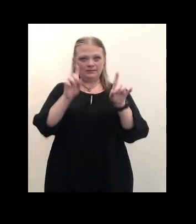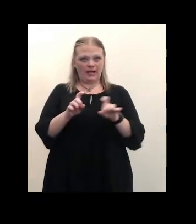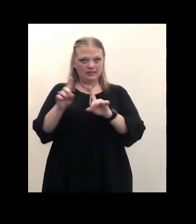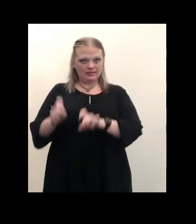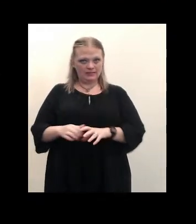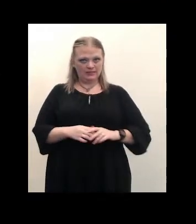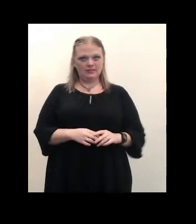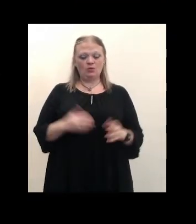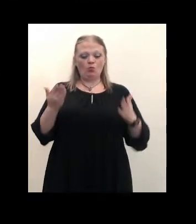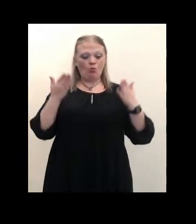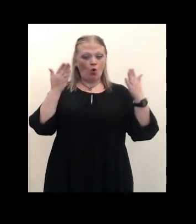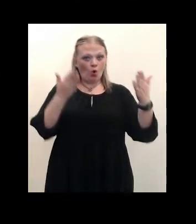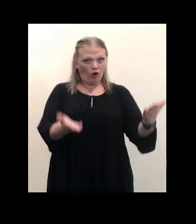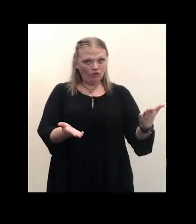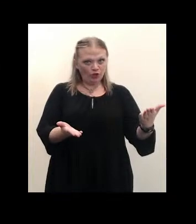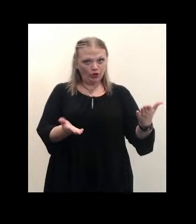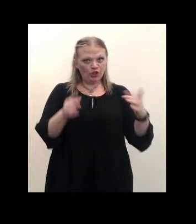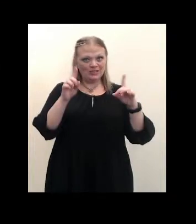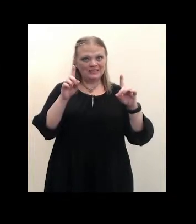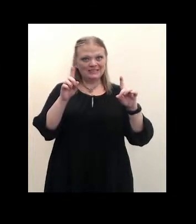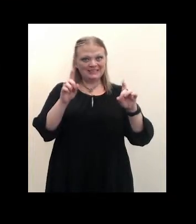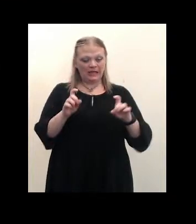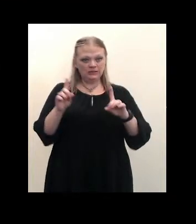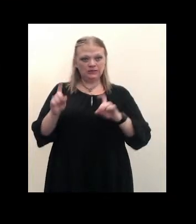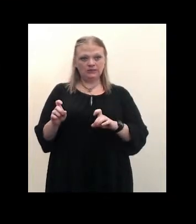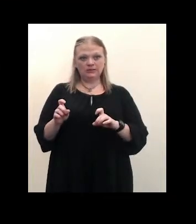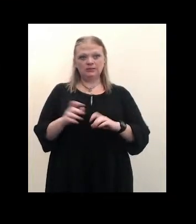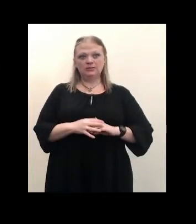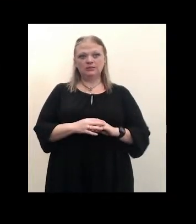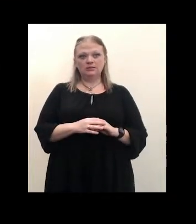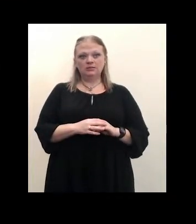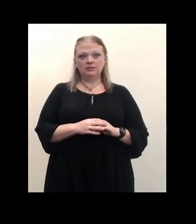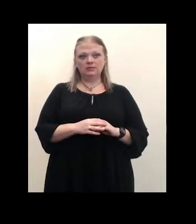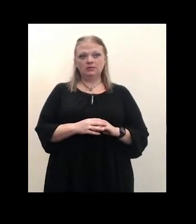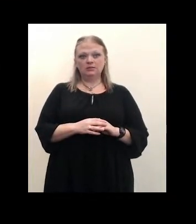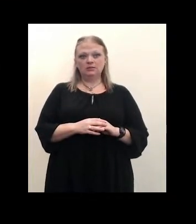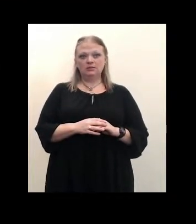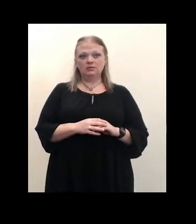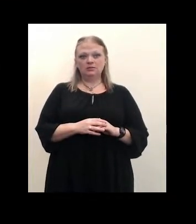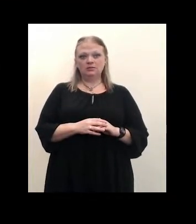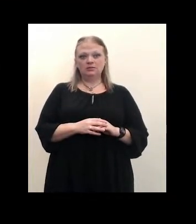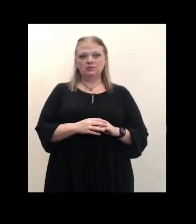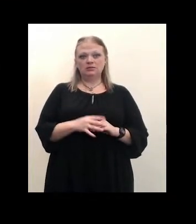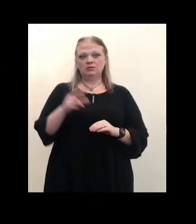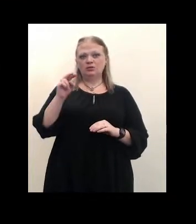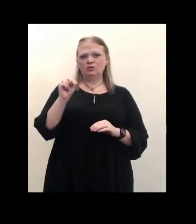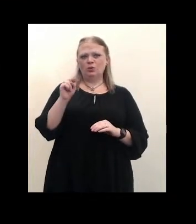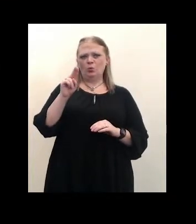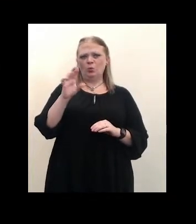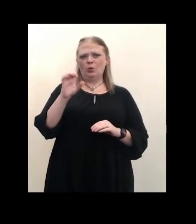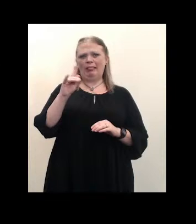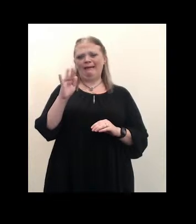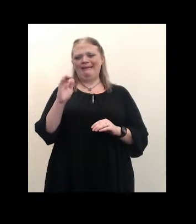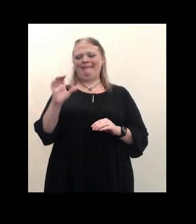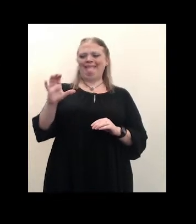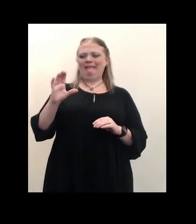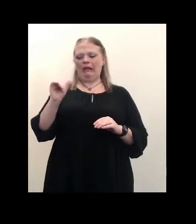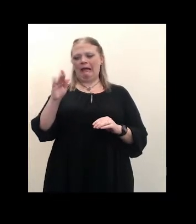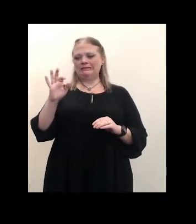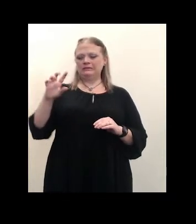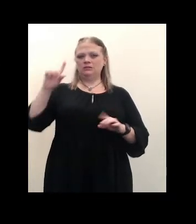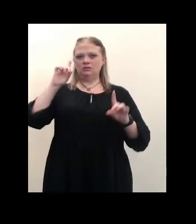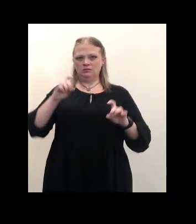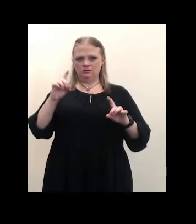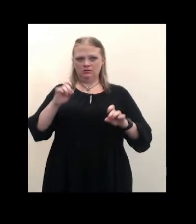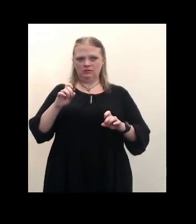are offering these testing at the nucleic acid amplification testing in the county 6 days a week, Monday through